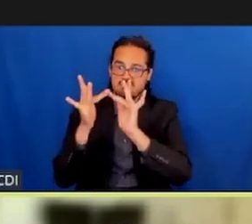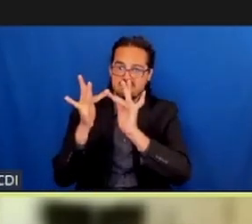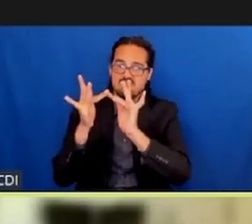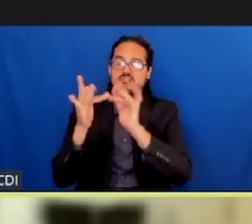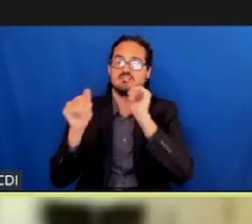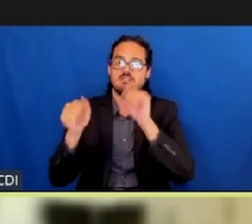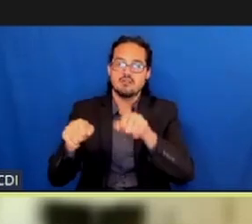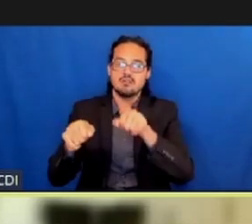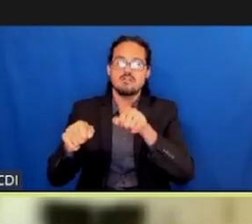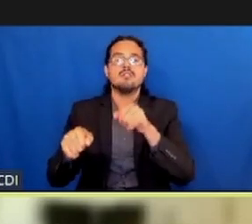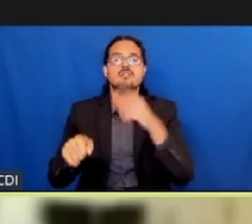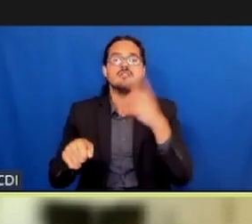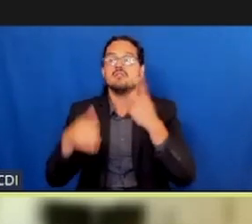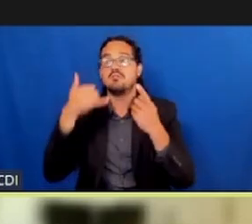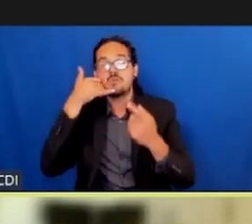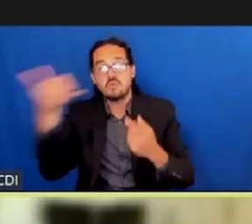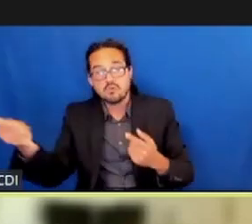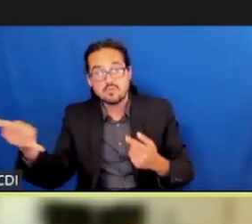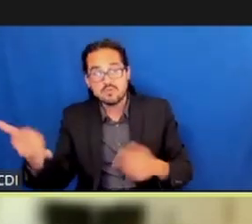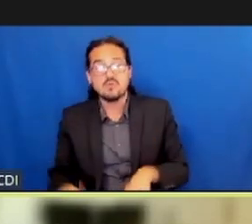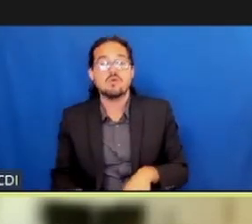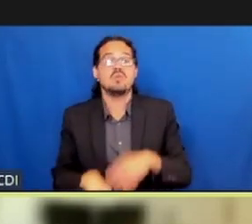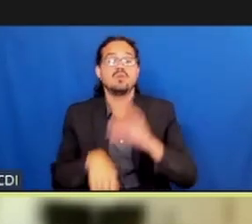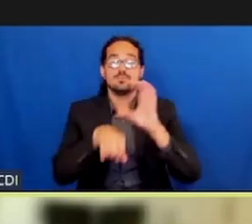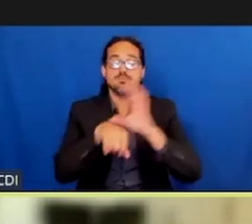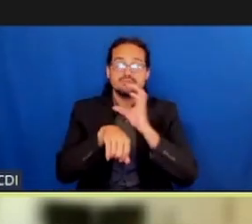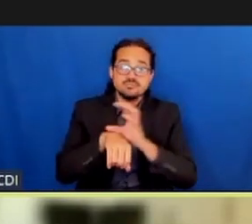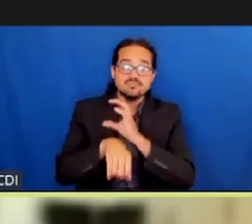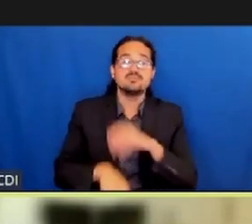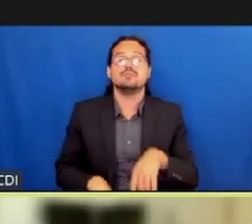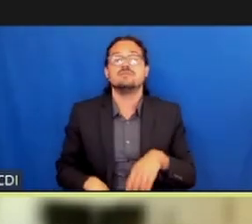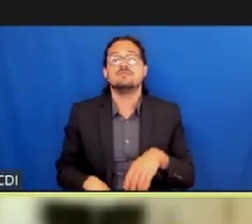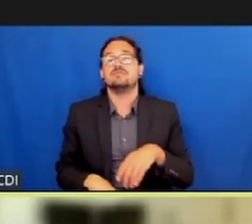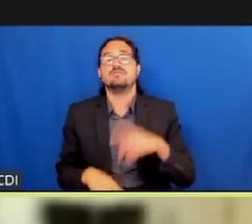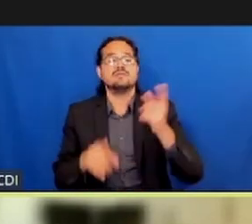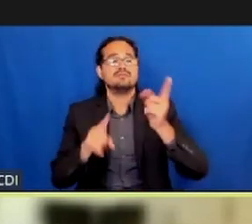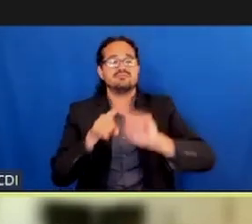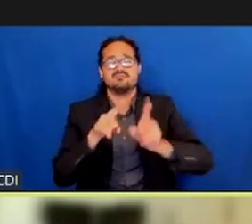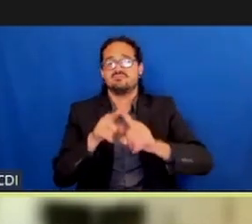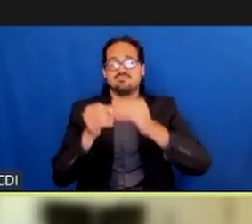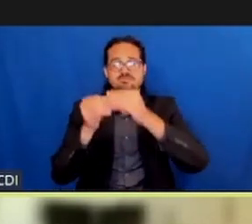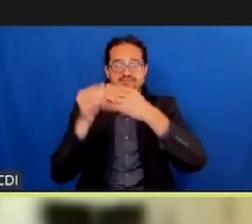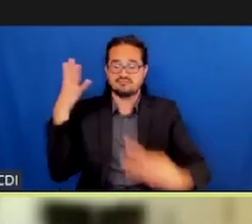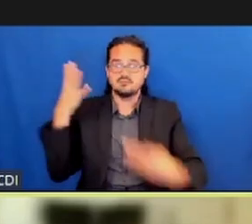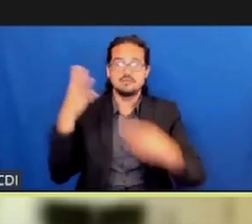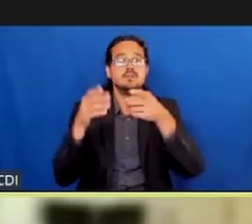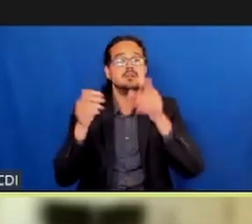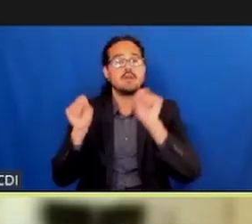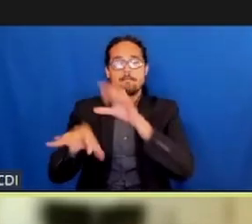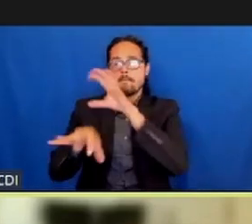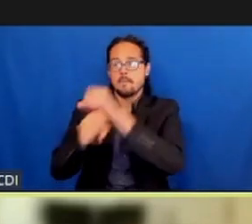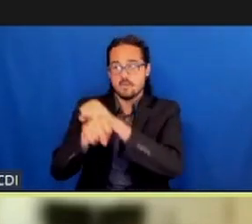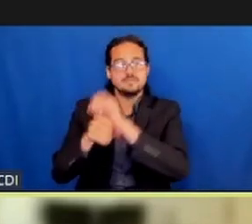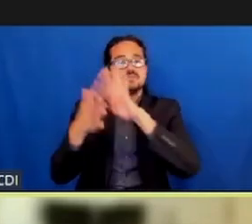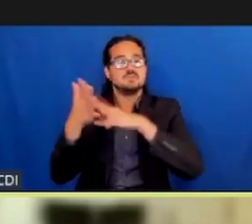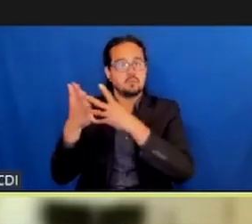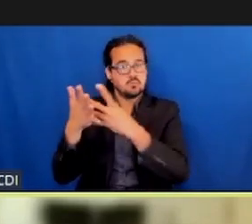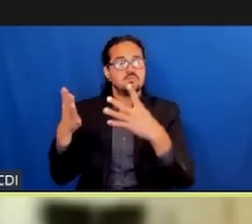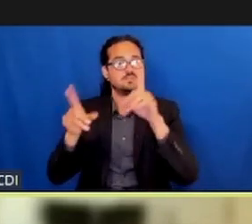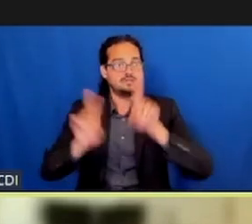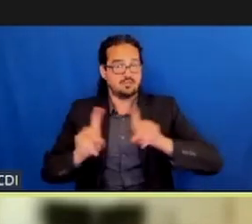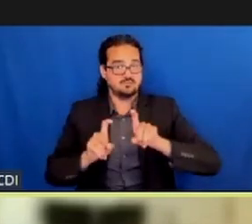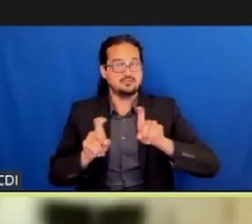at that. Next slide, please. So let's talk a little bit about the non-COVID impacts of the pandemic. All of us put off